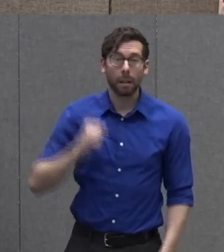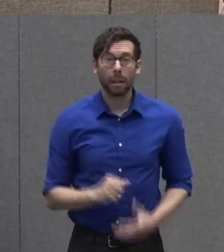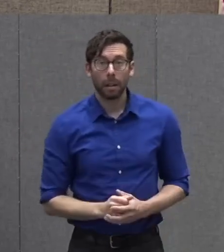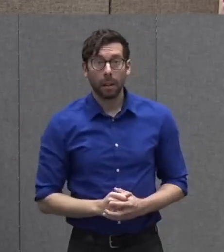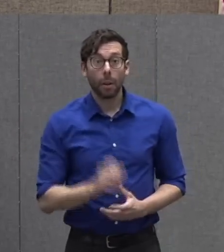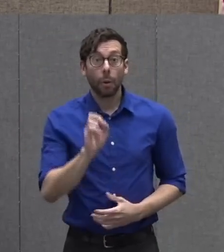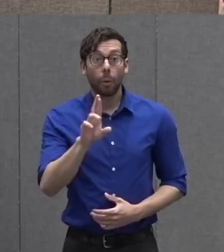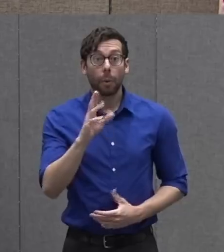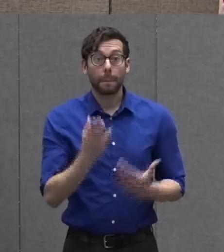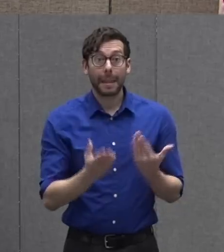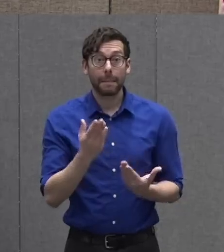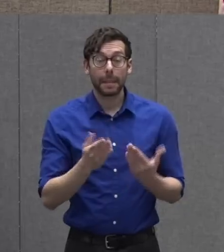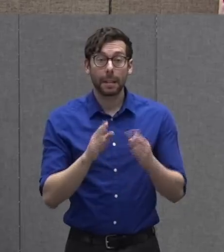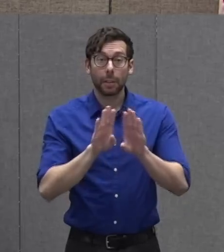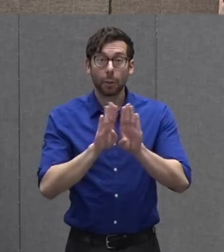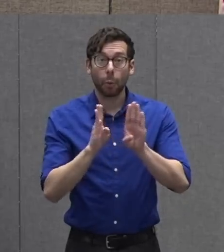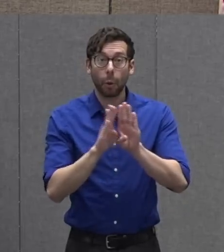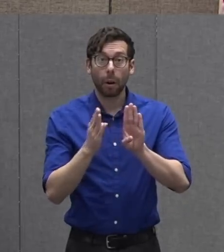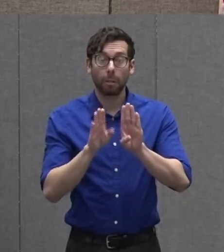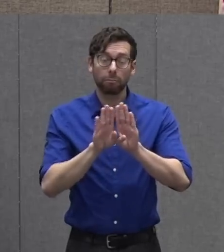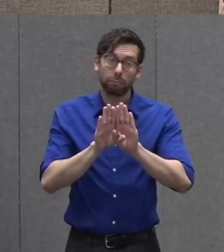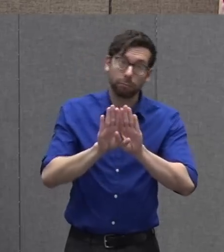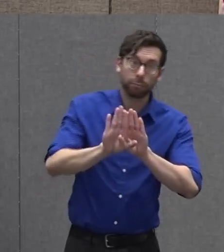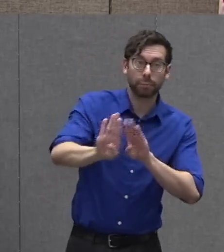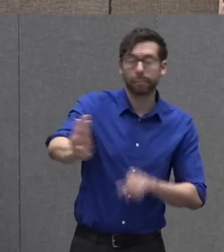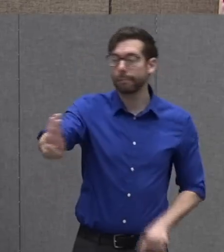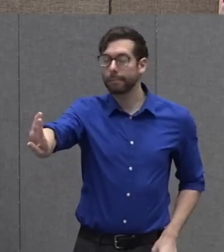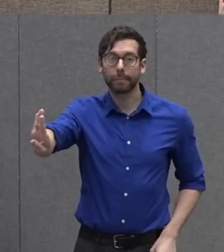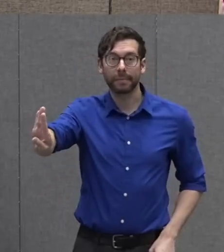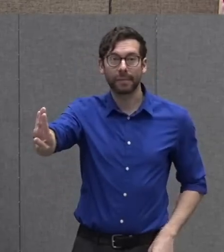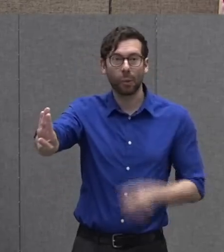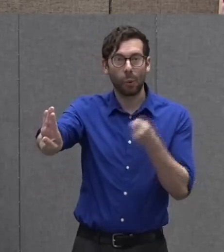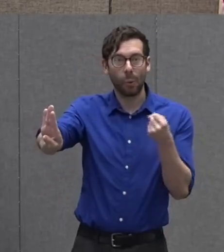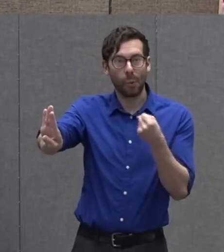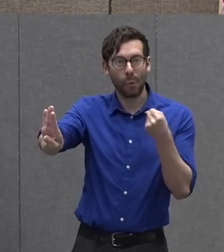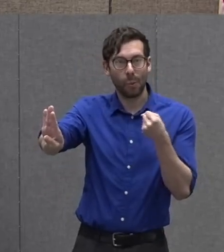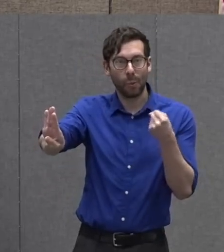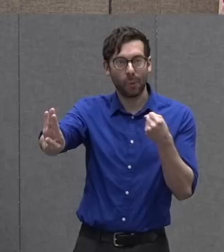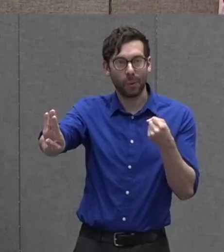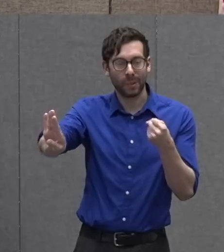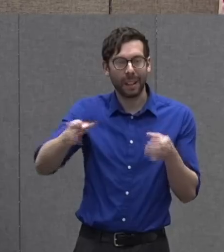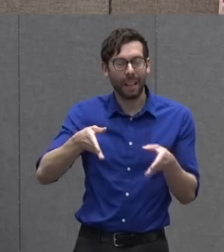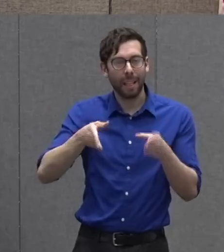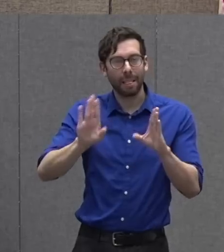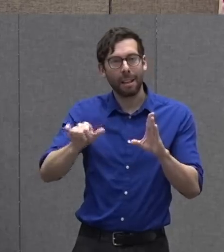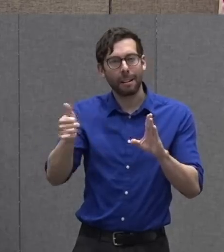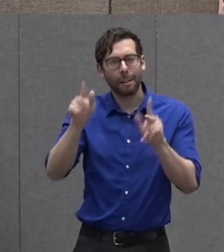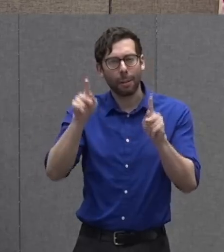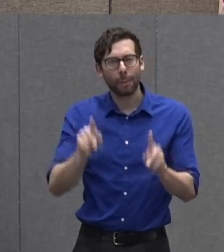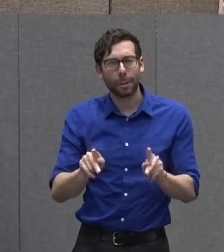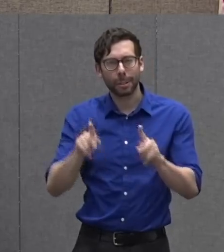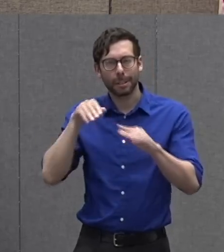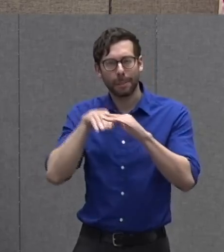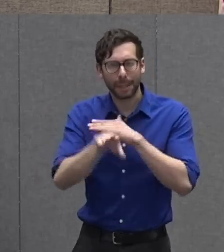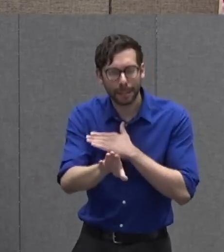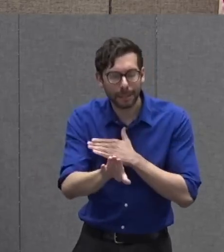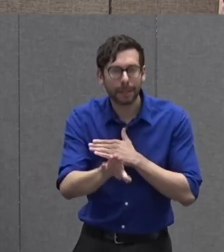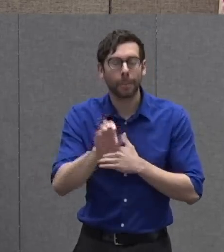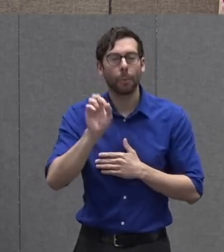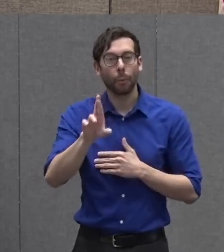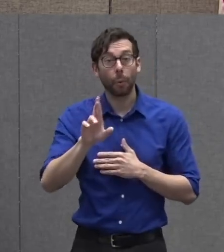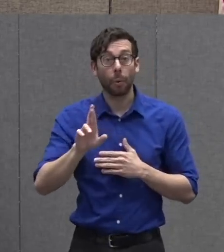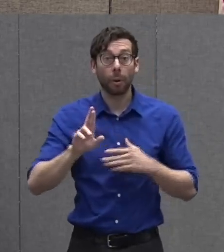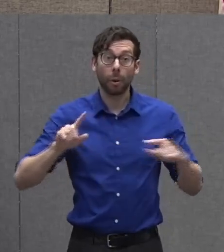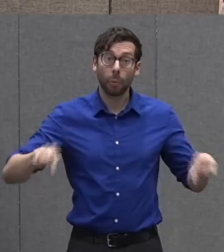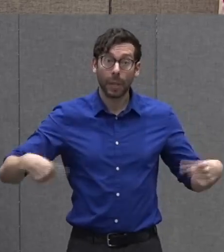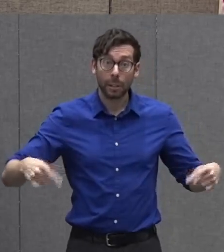a door for someone to let them in, or maybe if you know someone in a wheelchair, you've pushed them in a wheelchair, or if you're in a